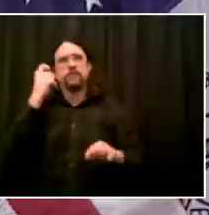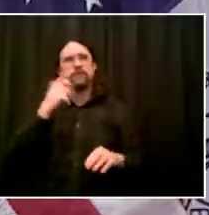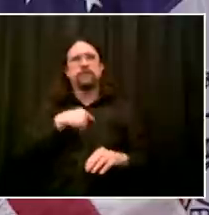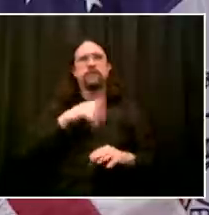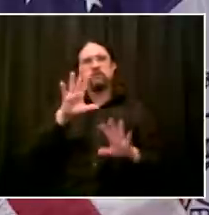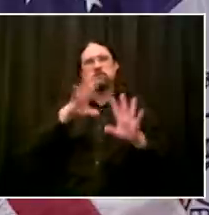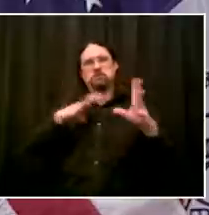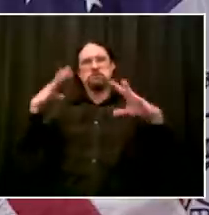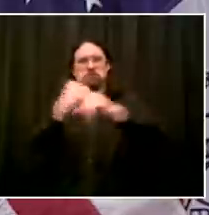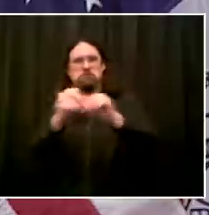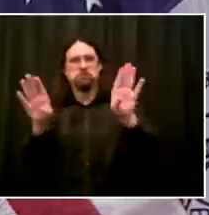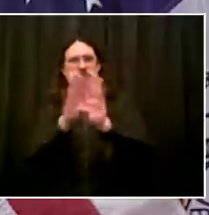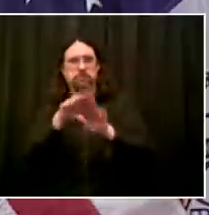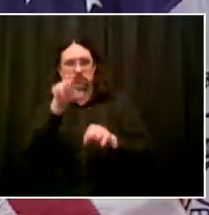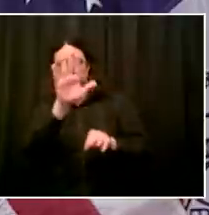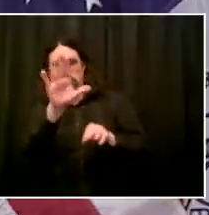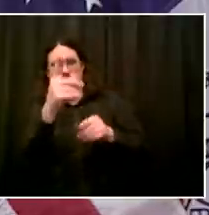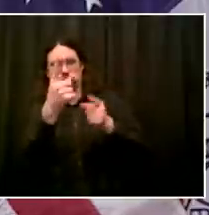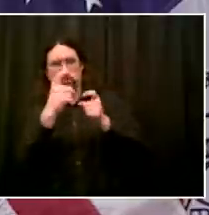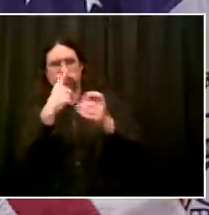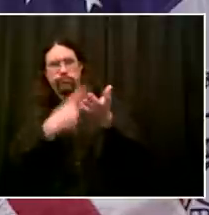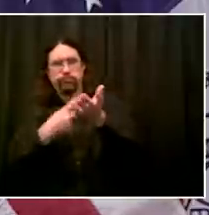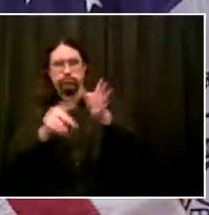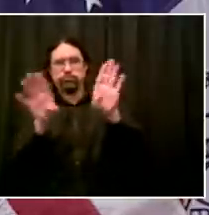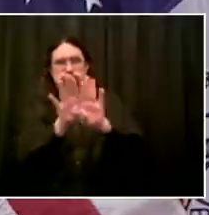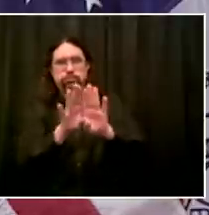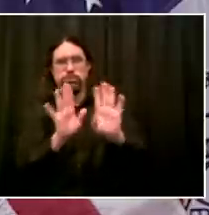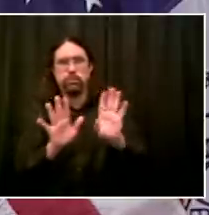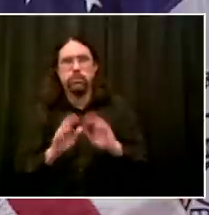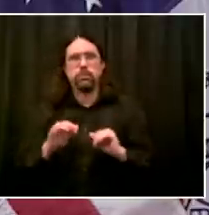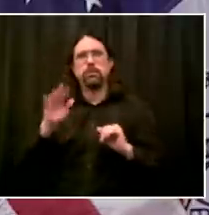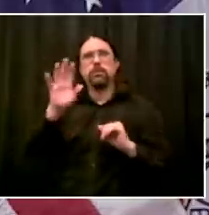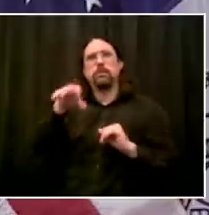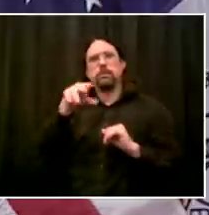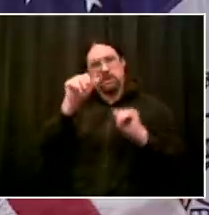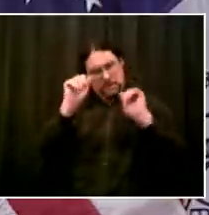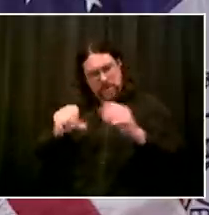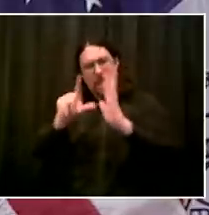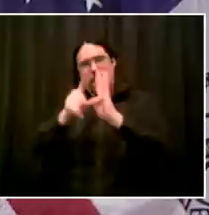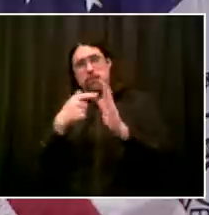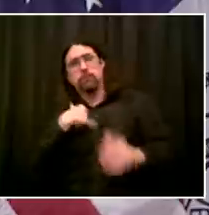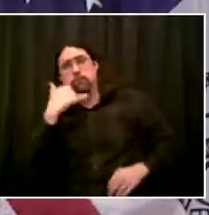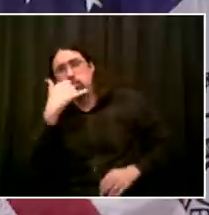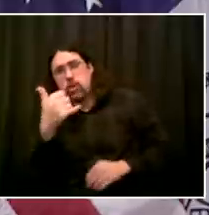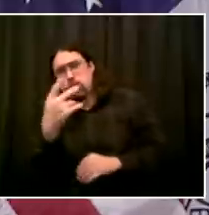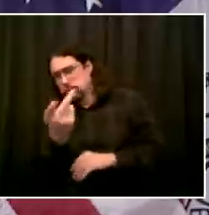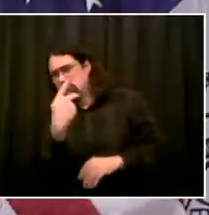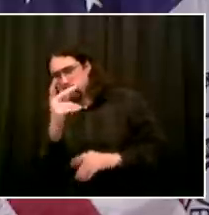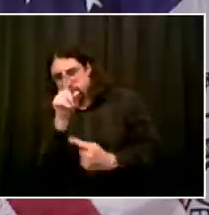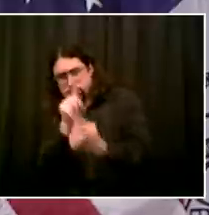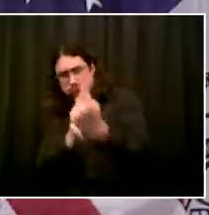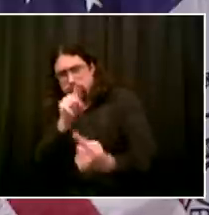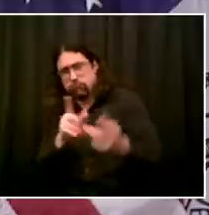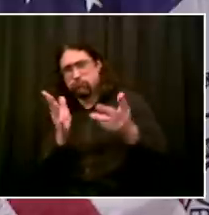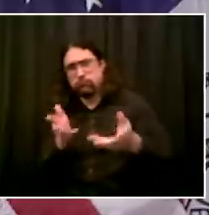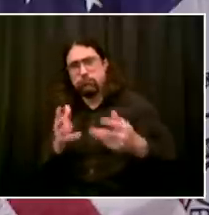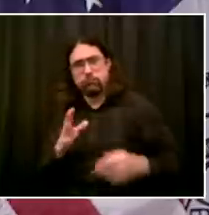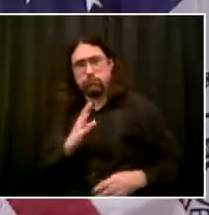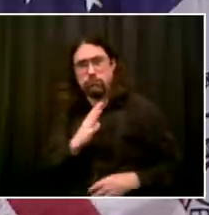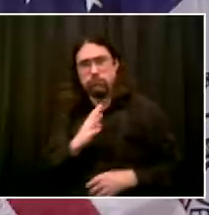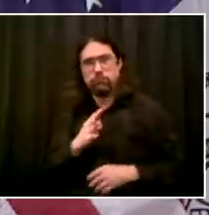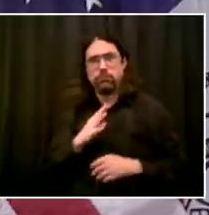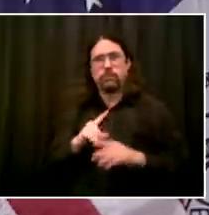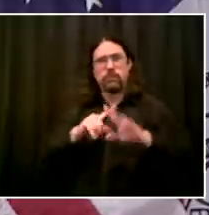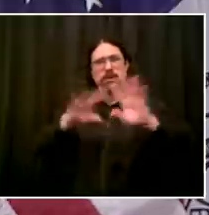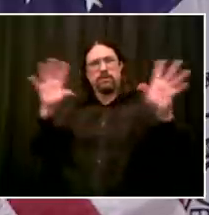press briefings. But I'll just put a coda on it again. And then for your colleagues, we're going to continue where